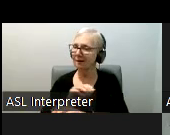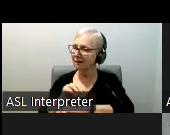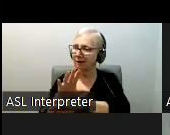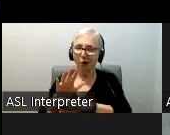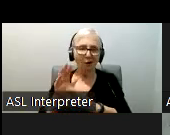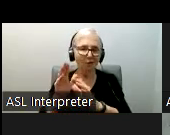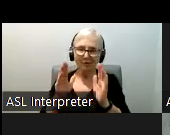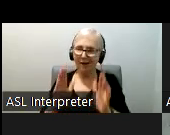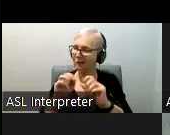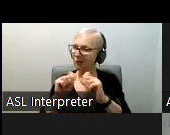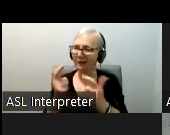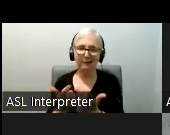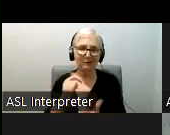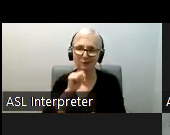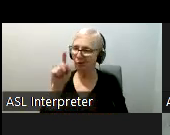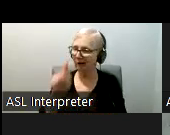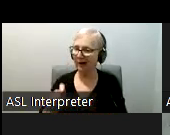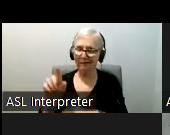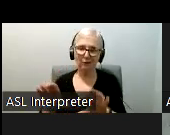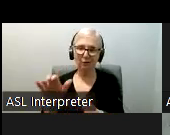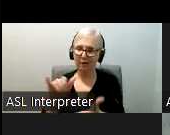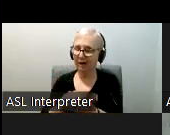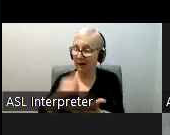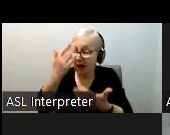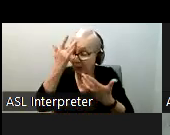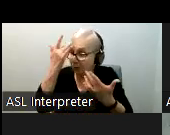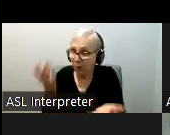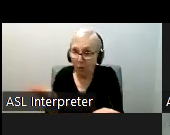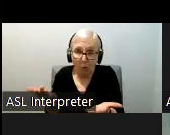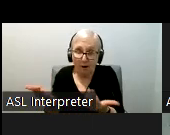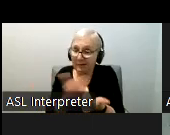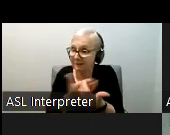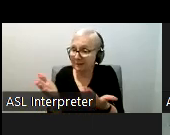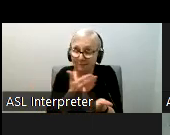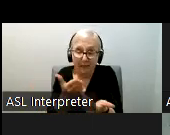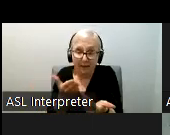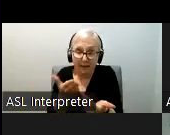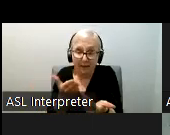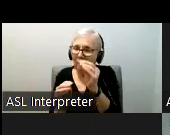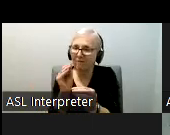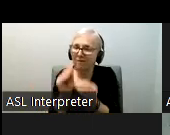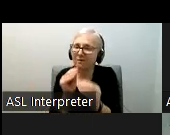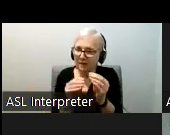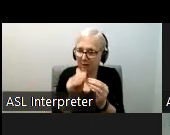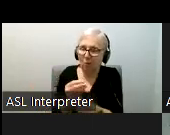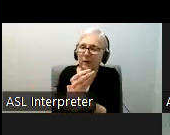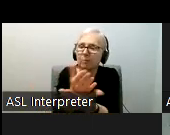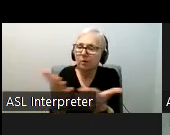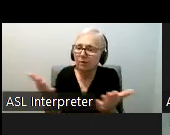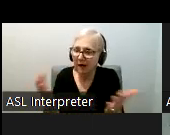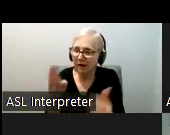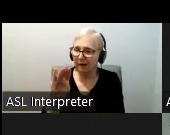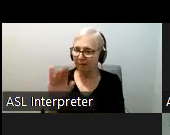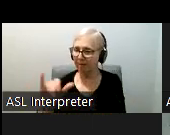Colorado has ever asked to do. That was, I don't know why, and it doesn't matter, but we're fixing that. We provide bylaws for